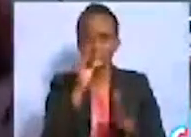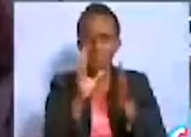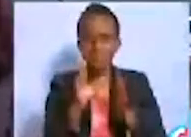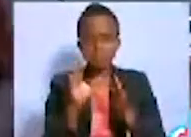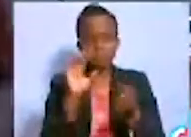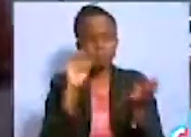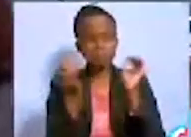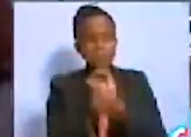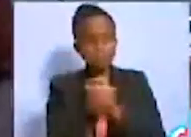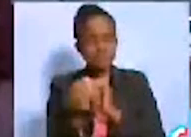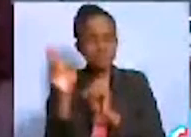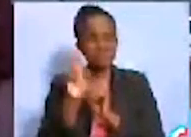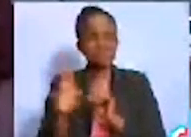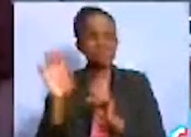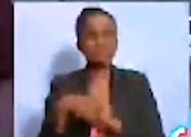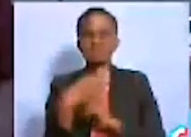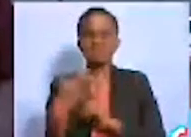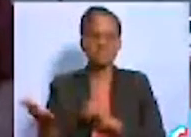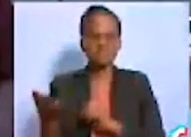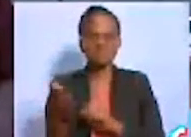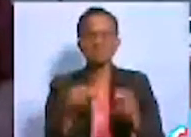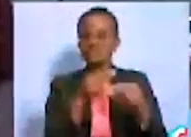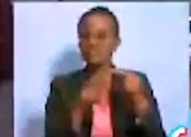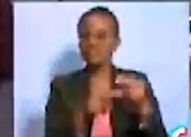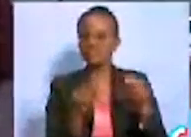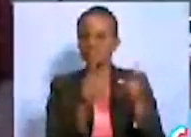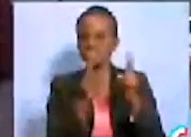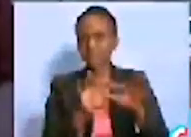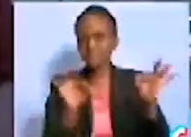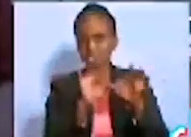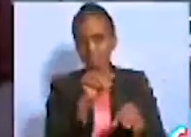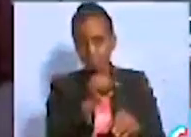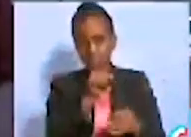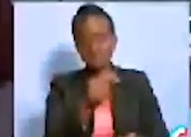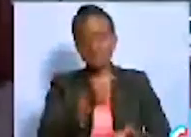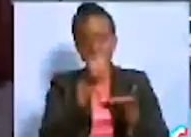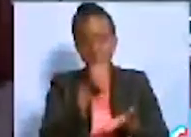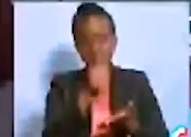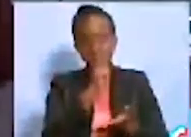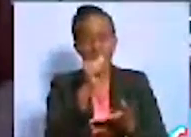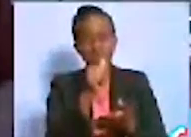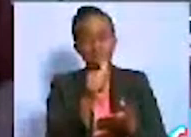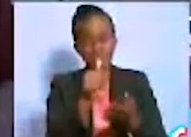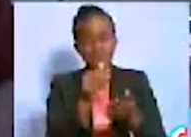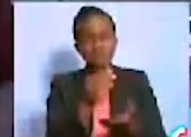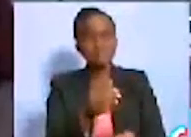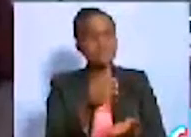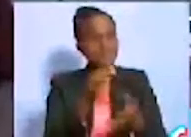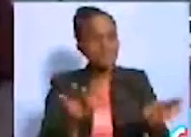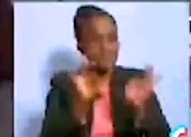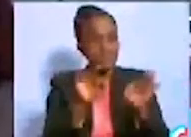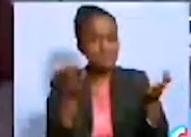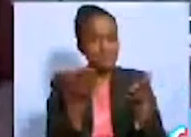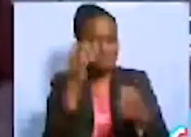The opposite of useless is useful. This budget is not useful to the